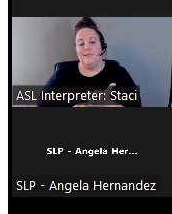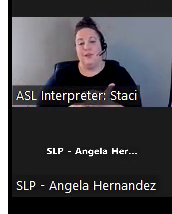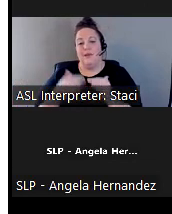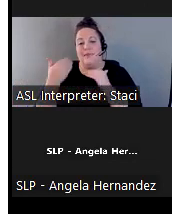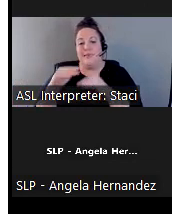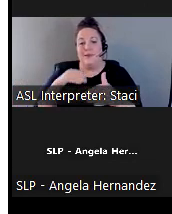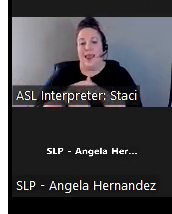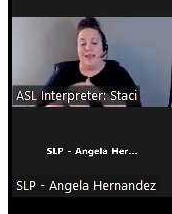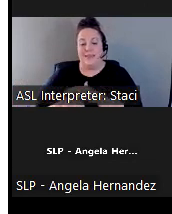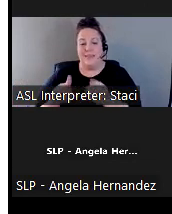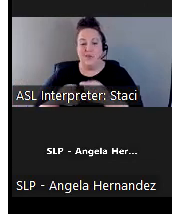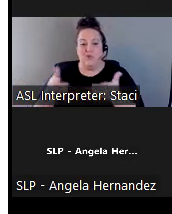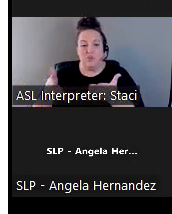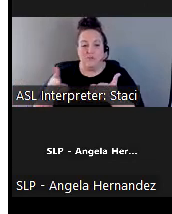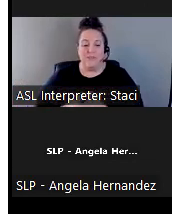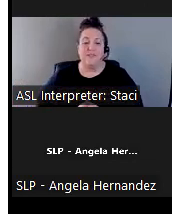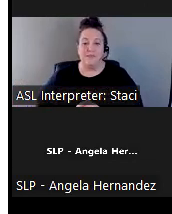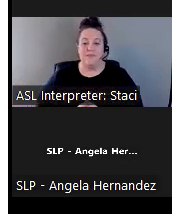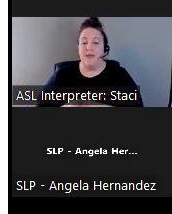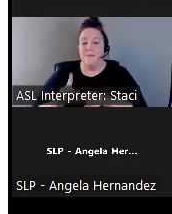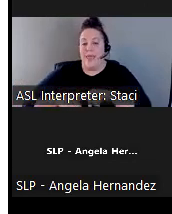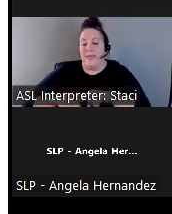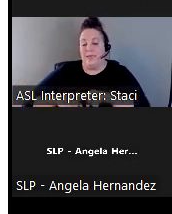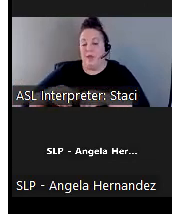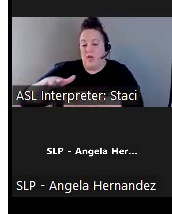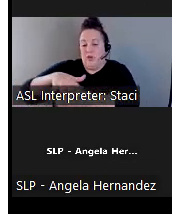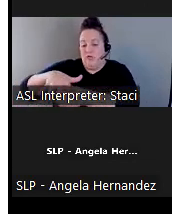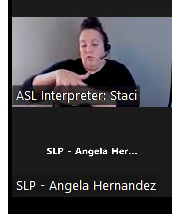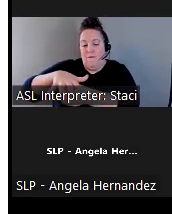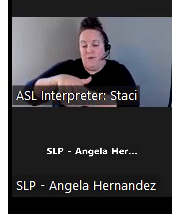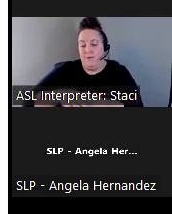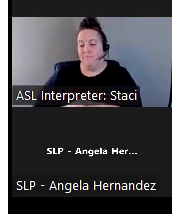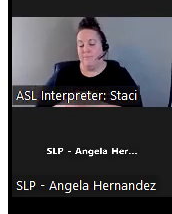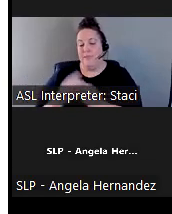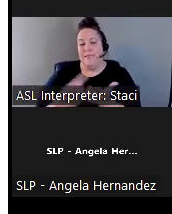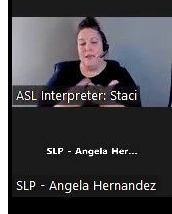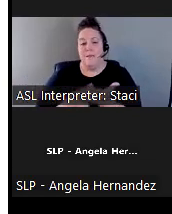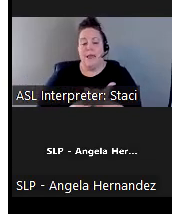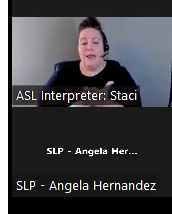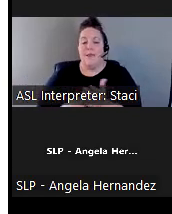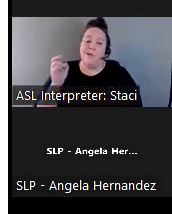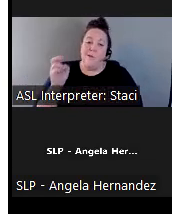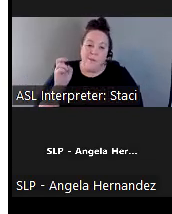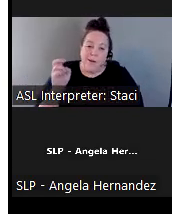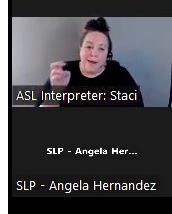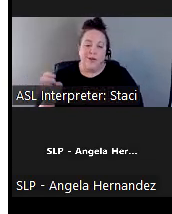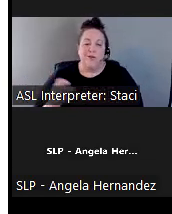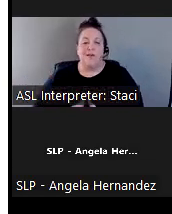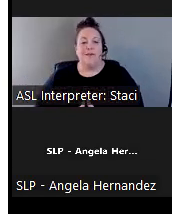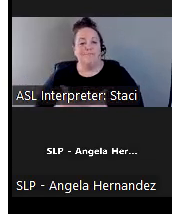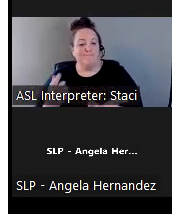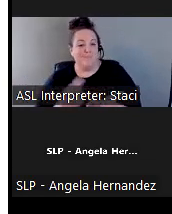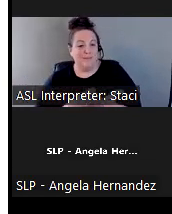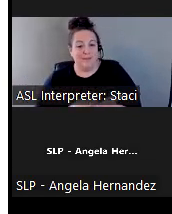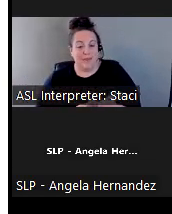to services. Some of that's based on geography. Sometimes it's transportation. And then sometimes